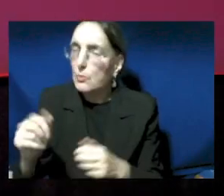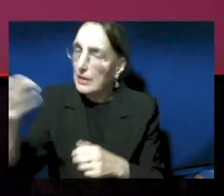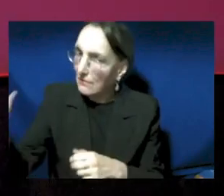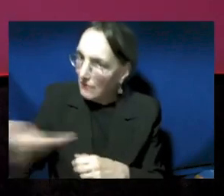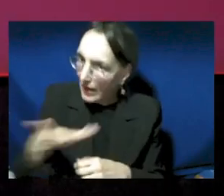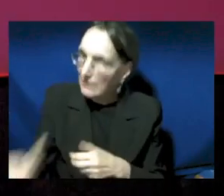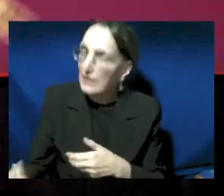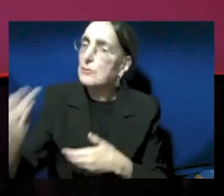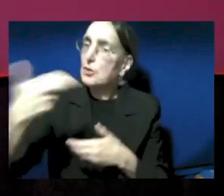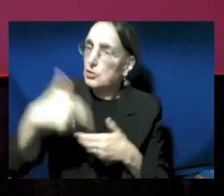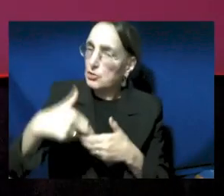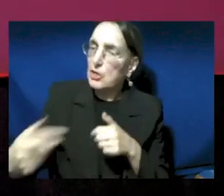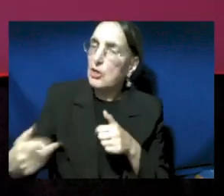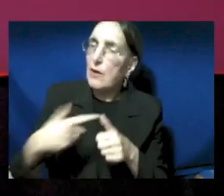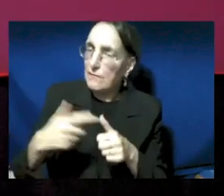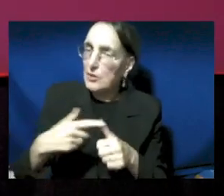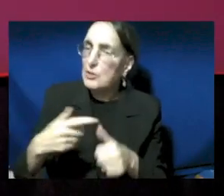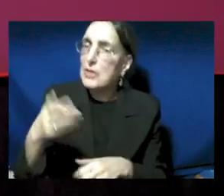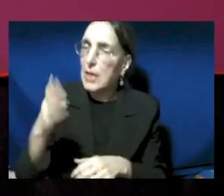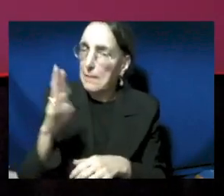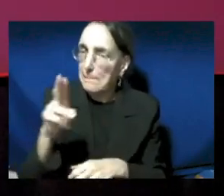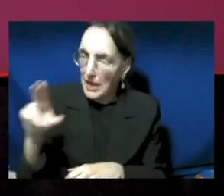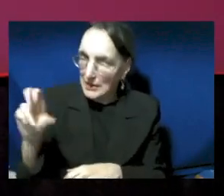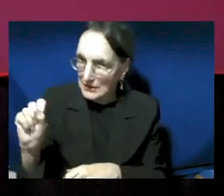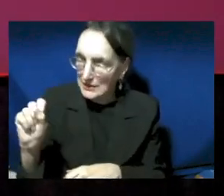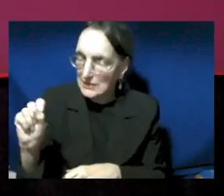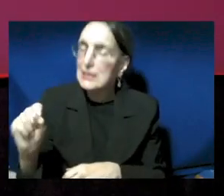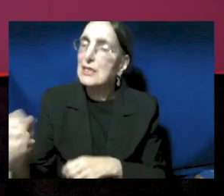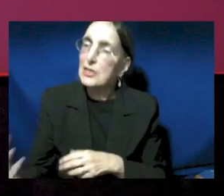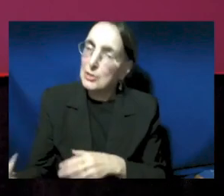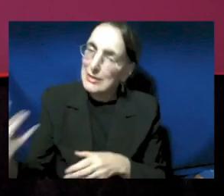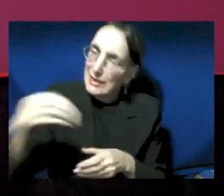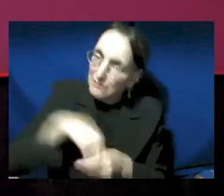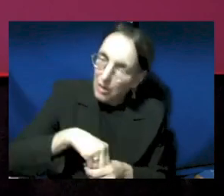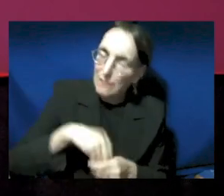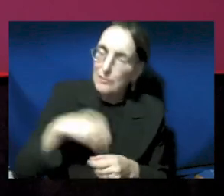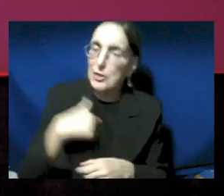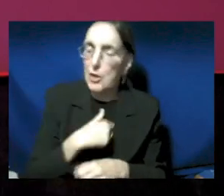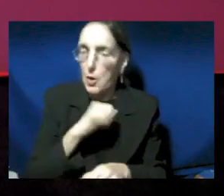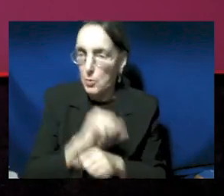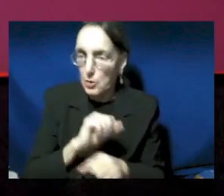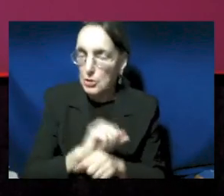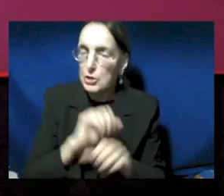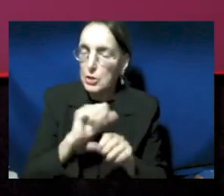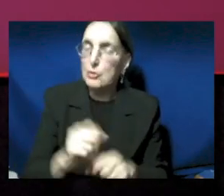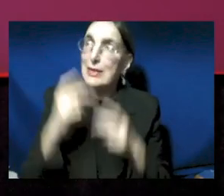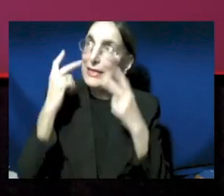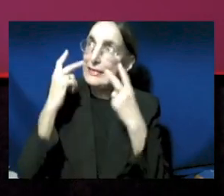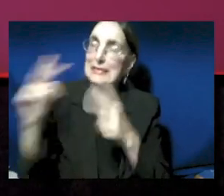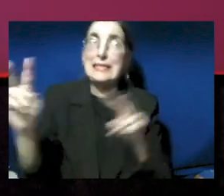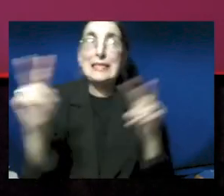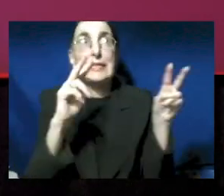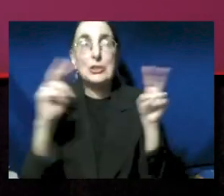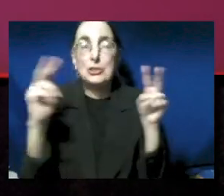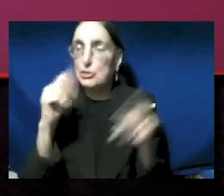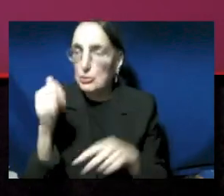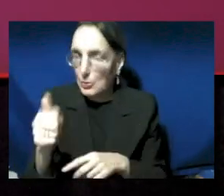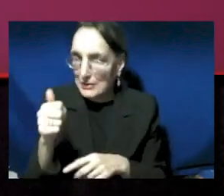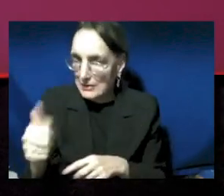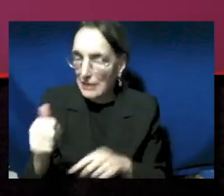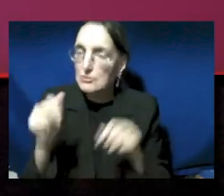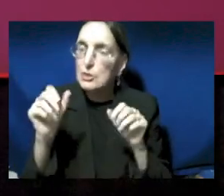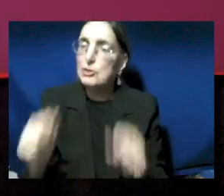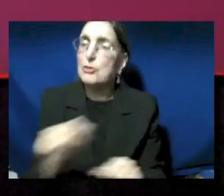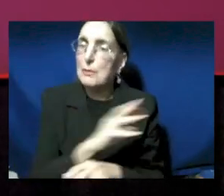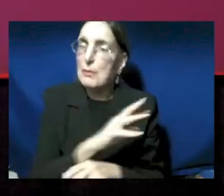our first bus tour. We're like, just come on, just like embed yourself in our work so you can see it yourself, so you can be included in it, and that we can build relationship. So